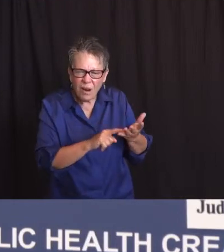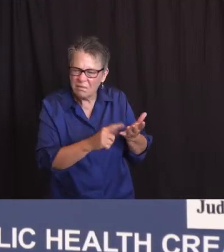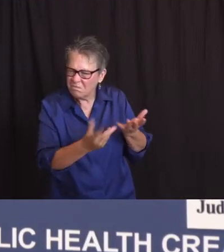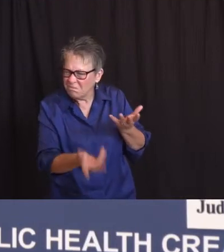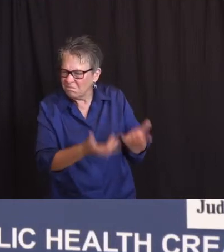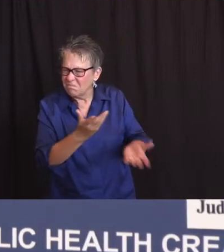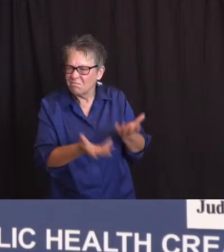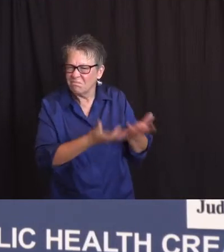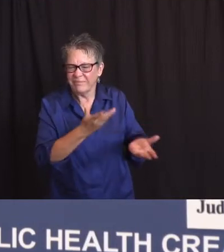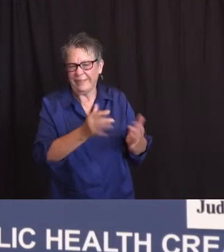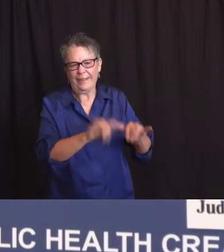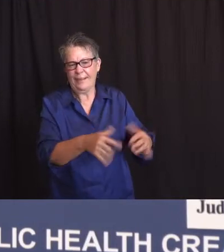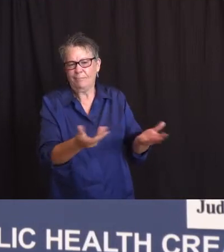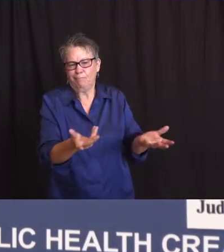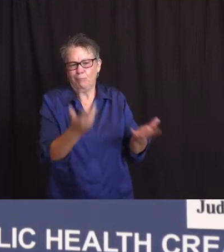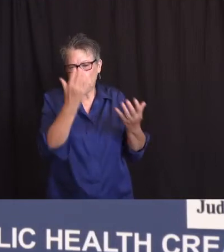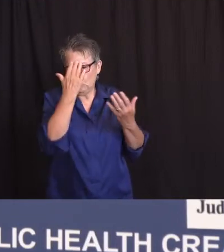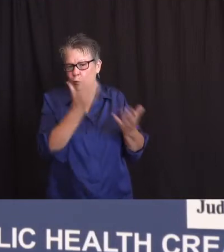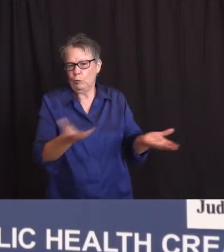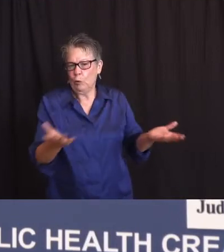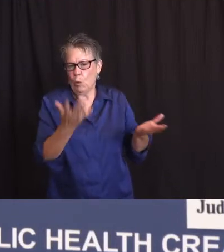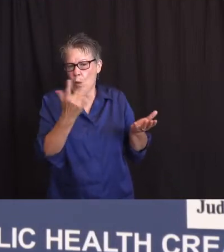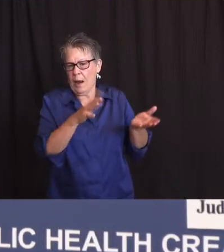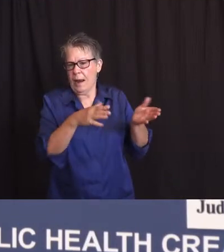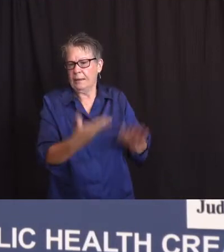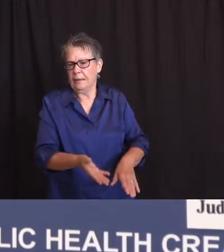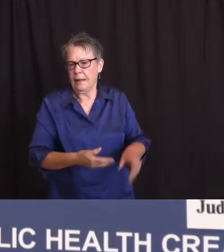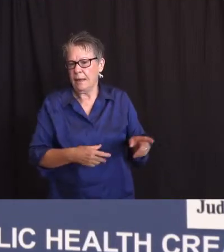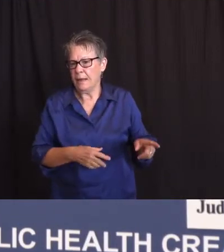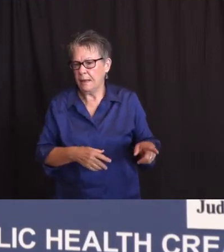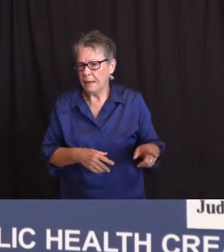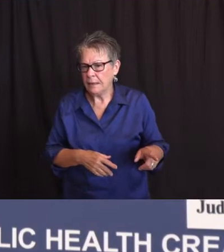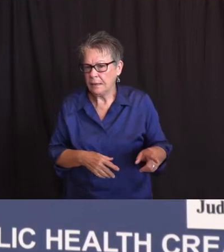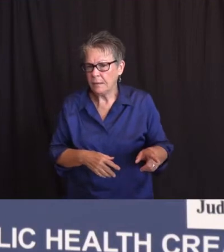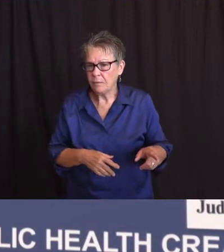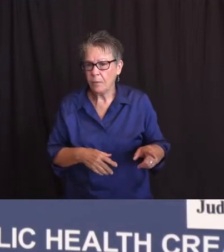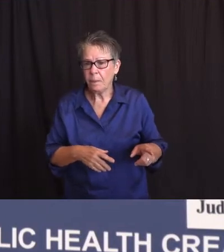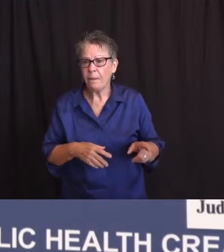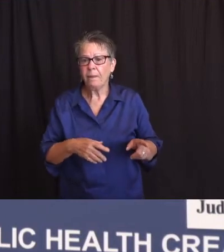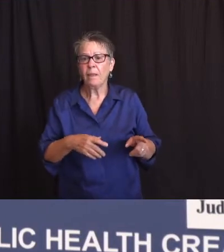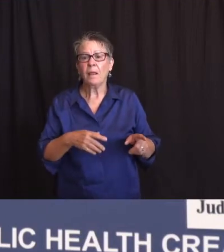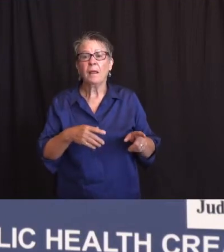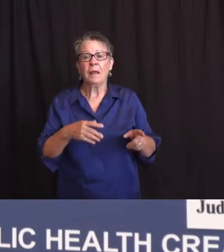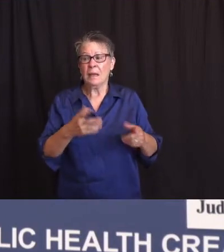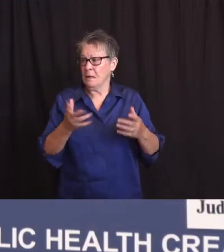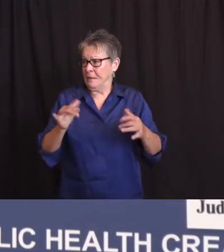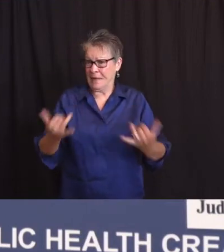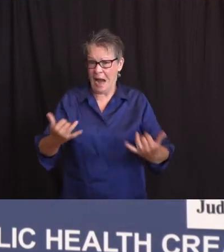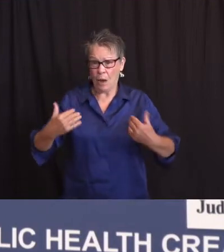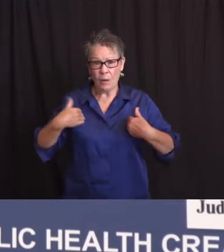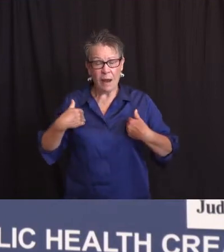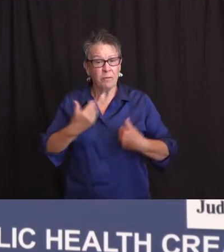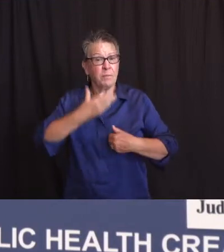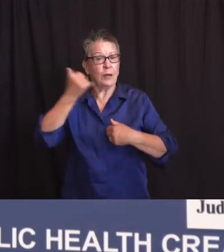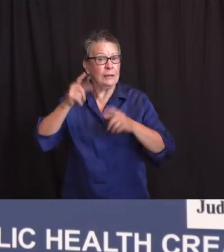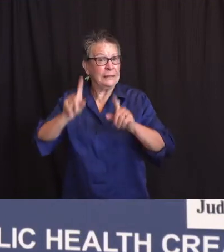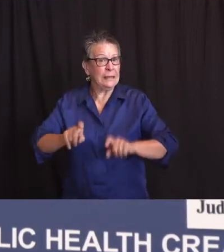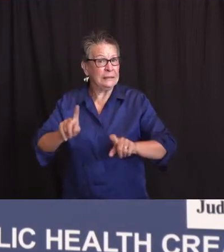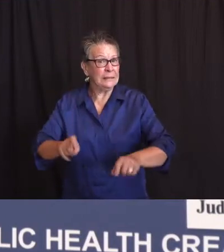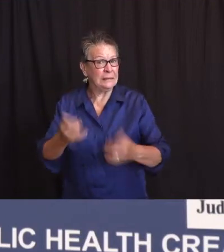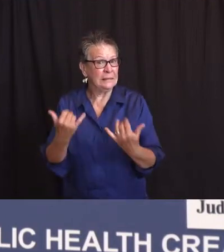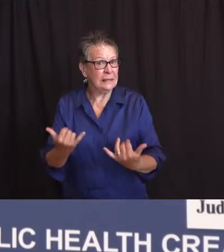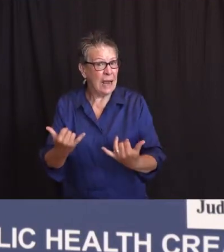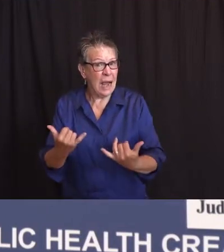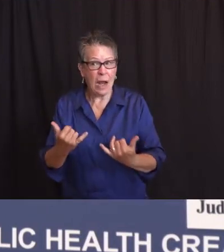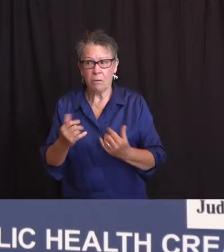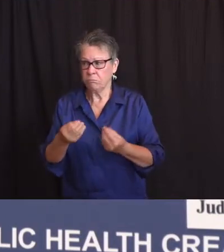time and testing has become more readily available, the large majority, and I don't know the exact breakdown because there are going to be some still in other groups